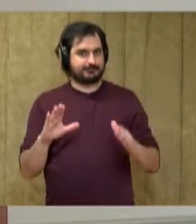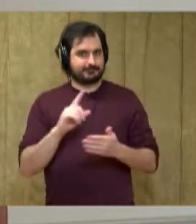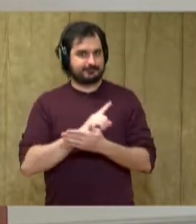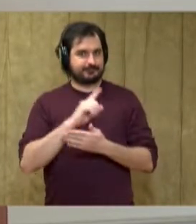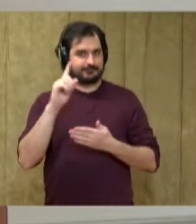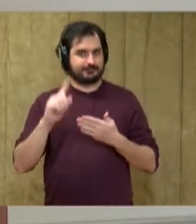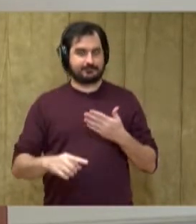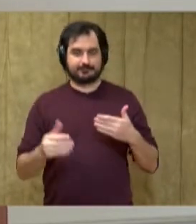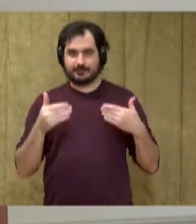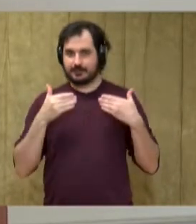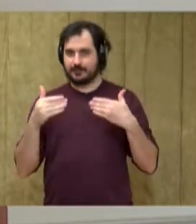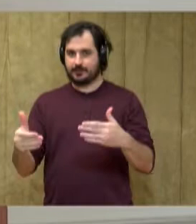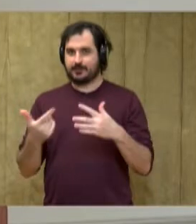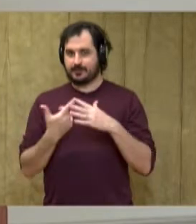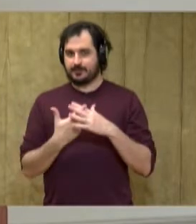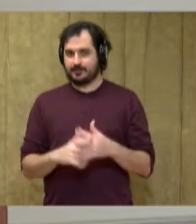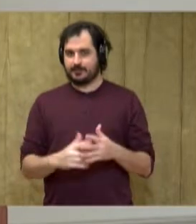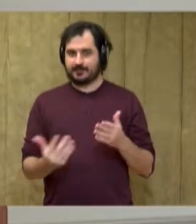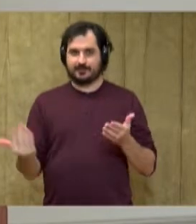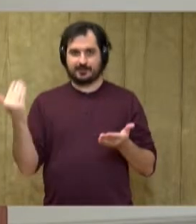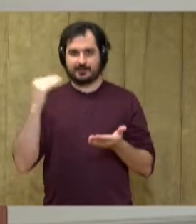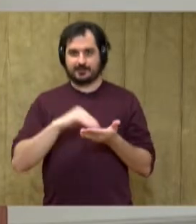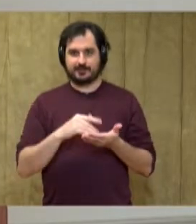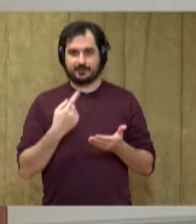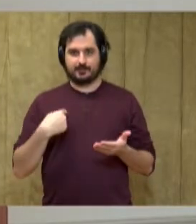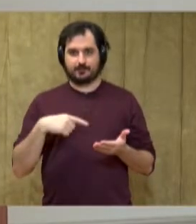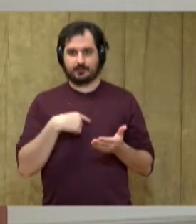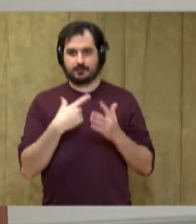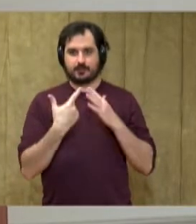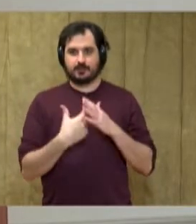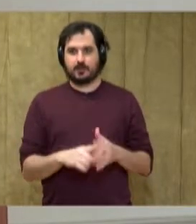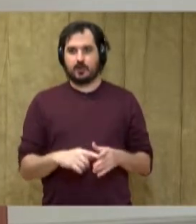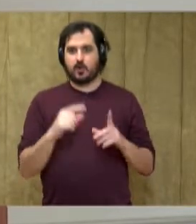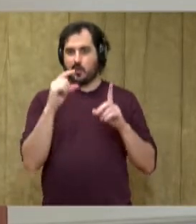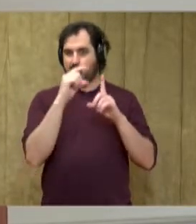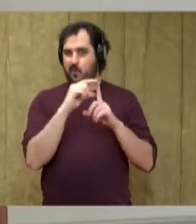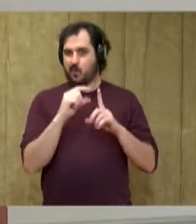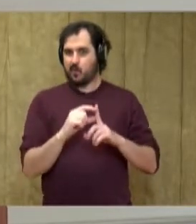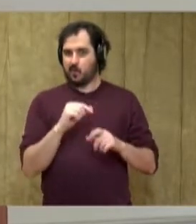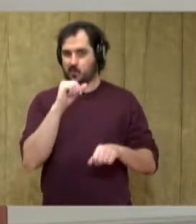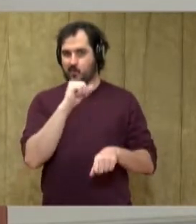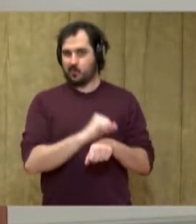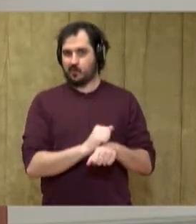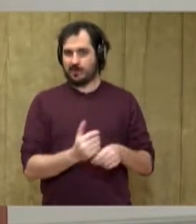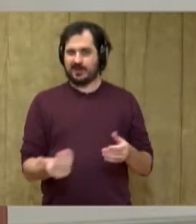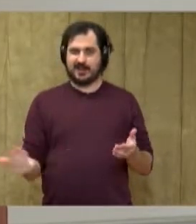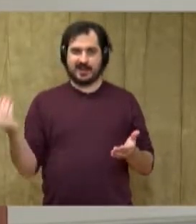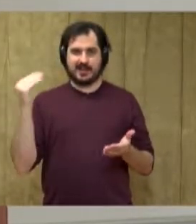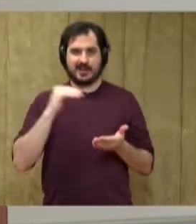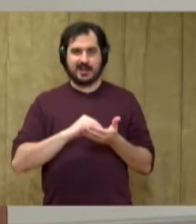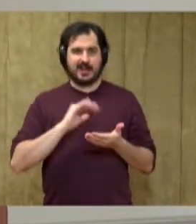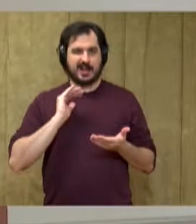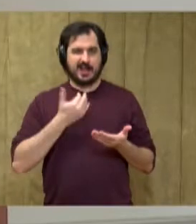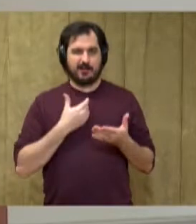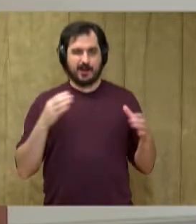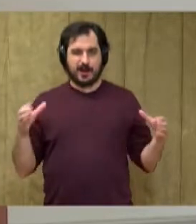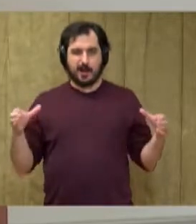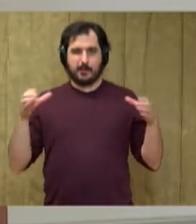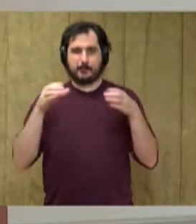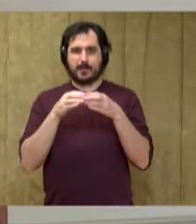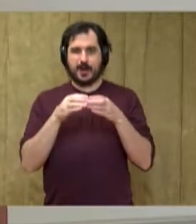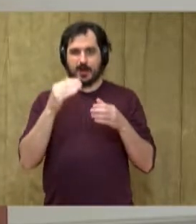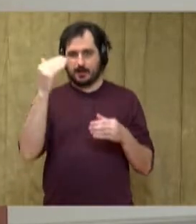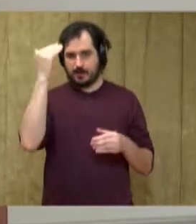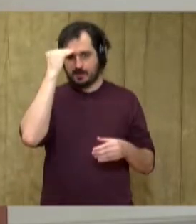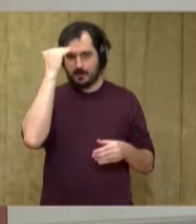get started. Again, we will start with our word work. Again, we're using our combined knowledge of our letter sounds,